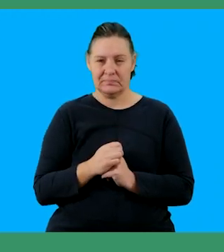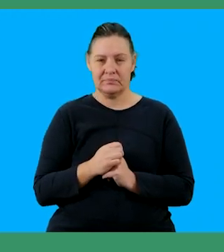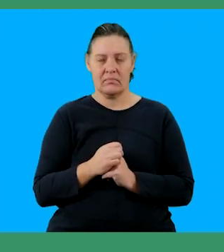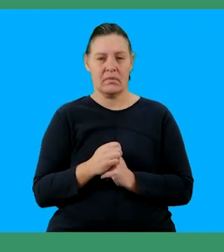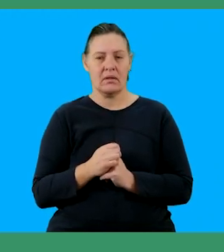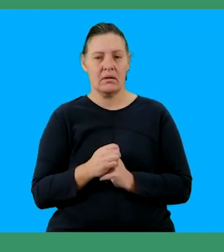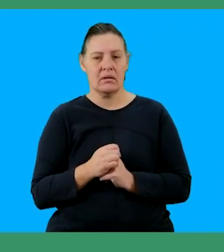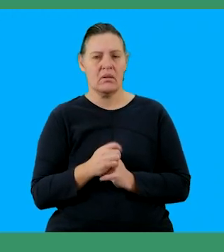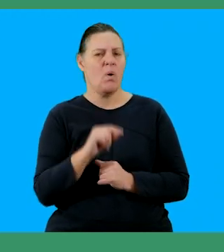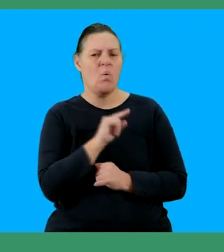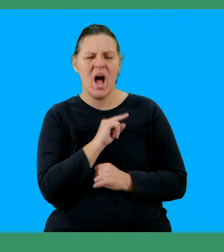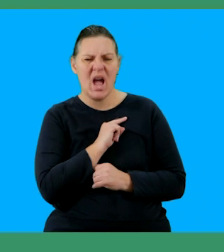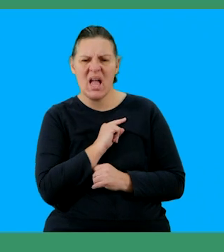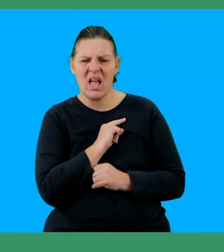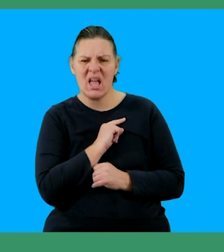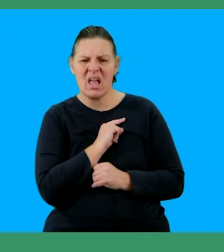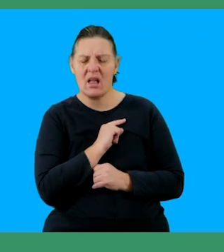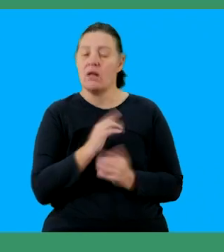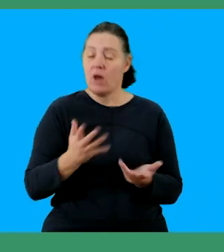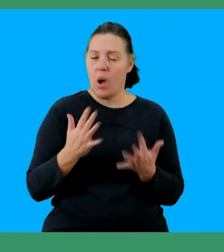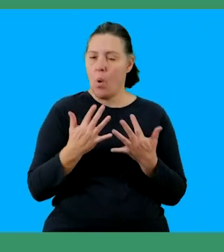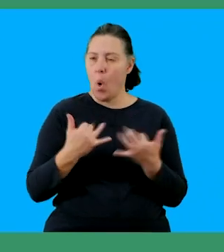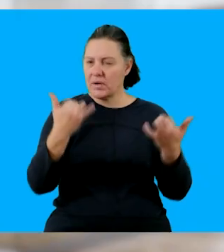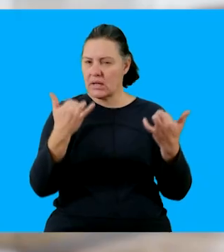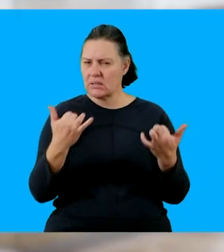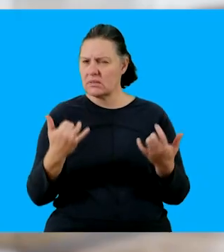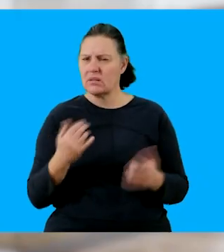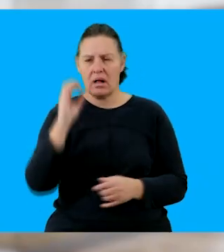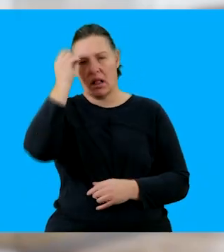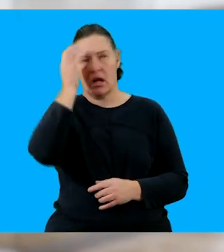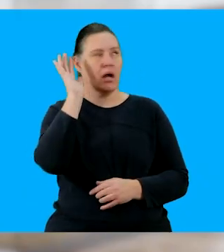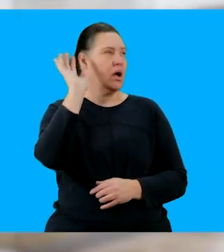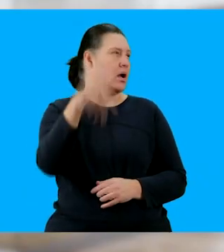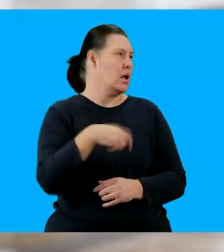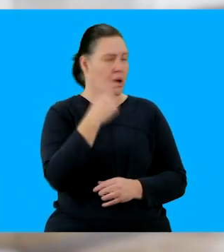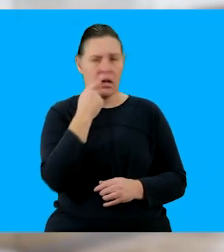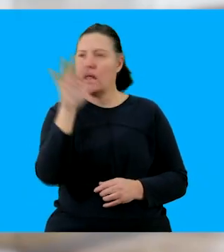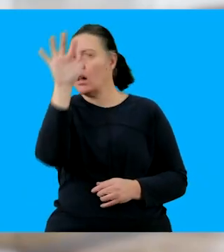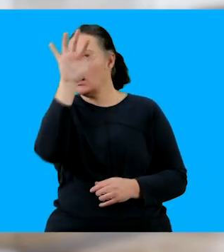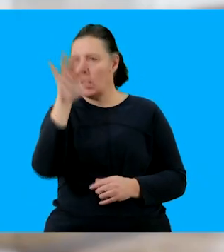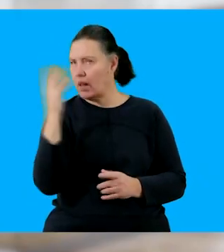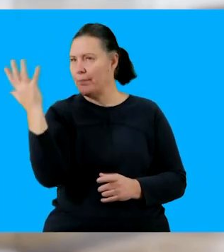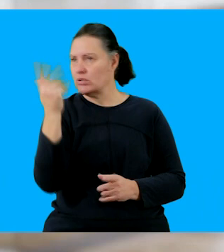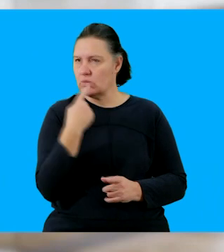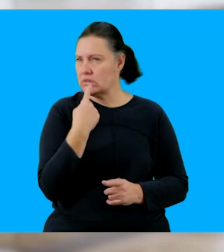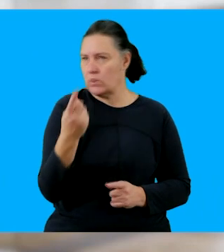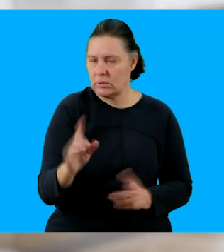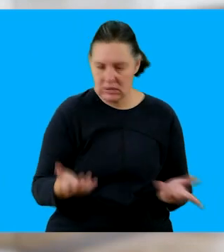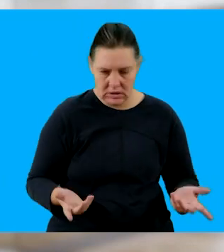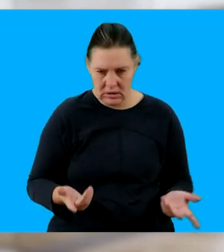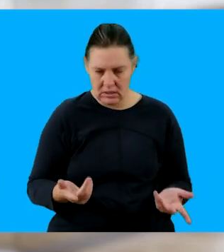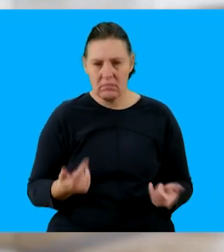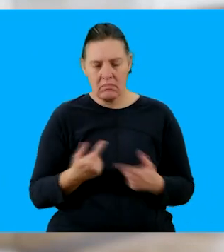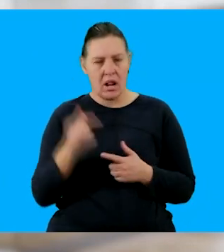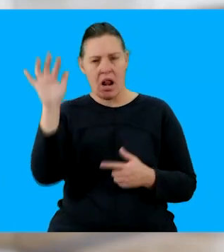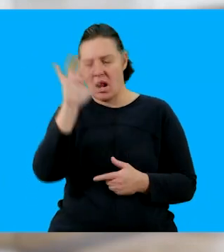simple. Why must it be short? So that the audience will not lose interest trying to figure out where you are presenting, what you are talking about